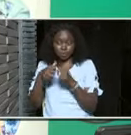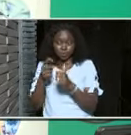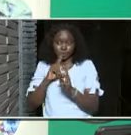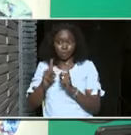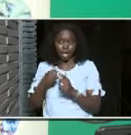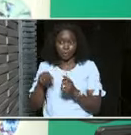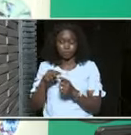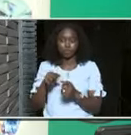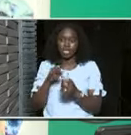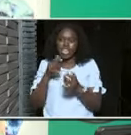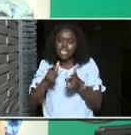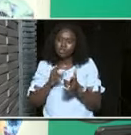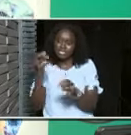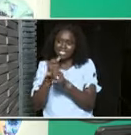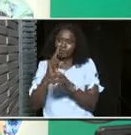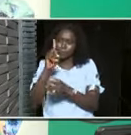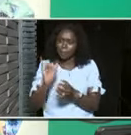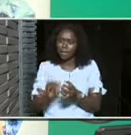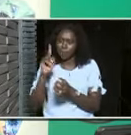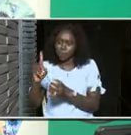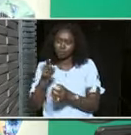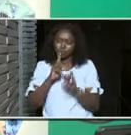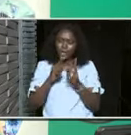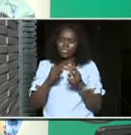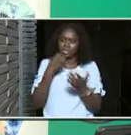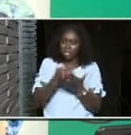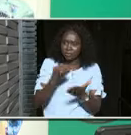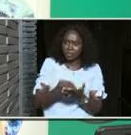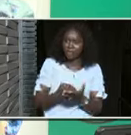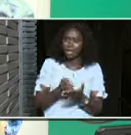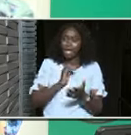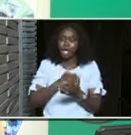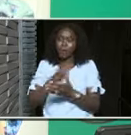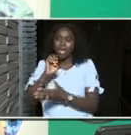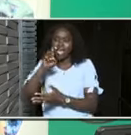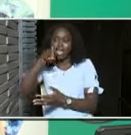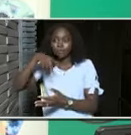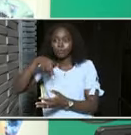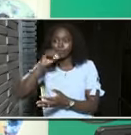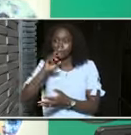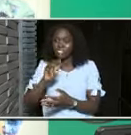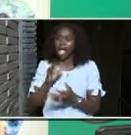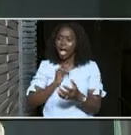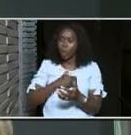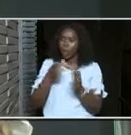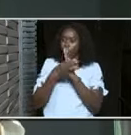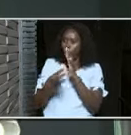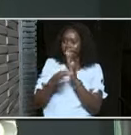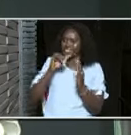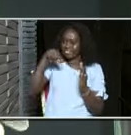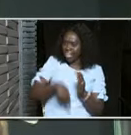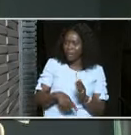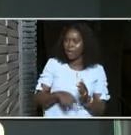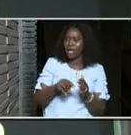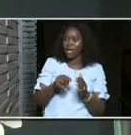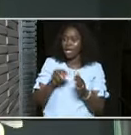fact that our income from our main export commodity, oil, is down. It's down as a